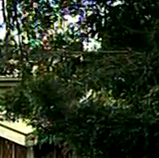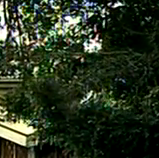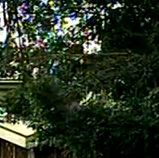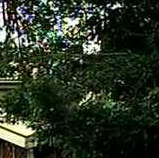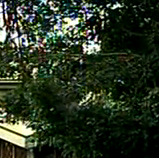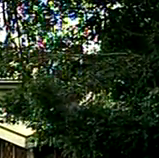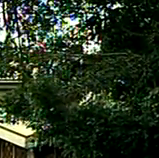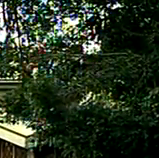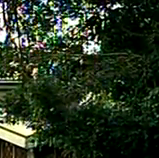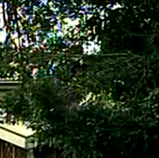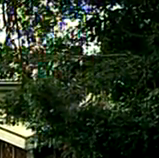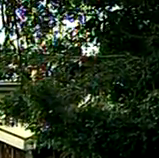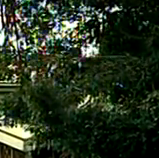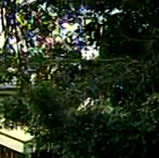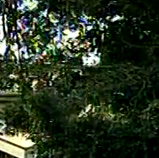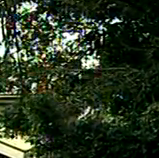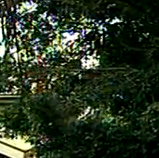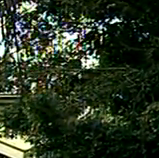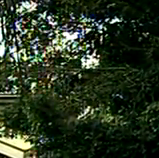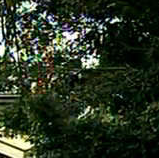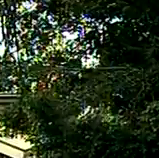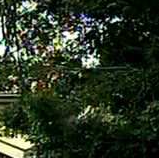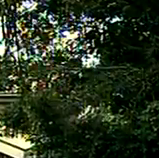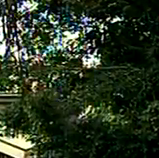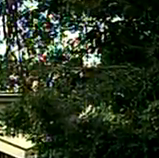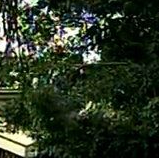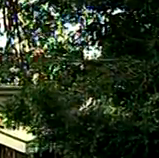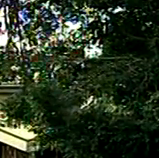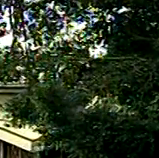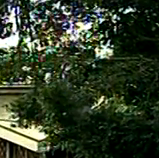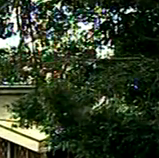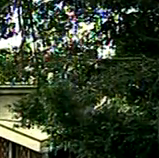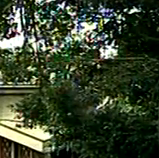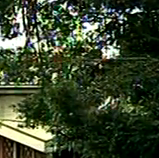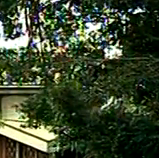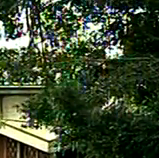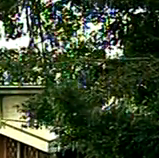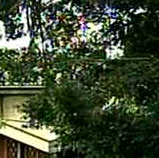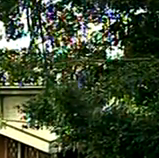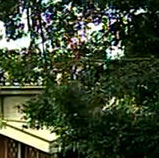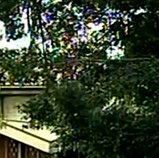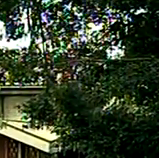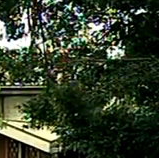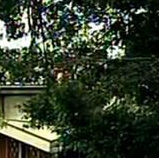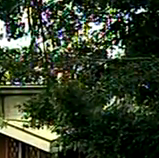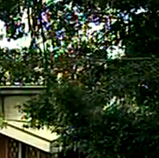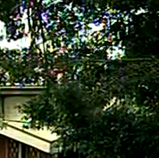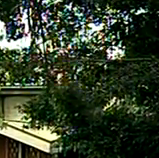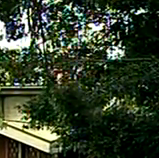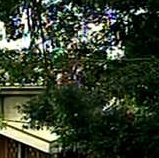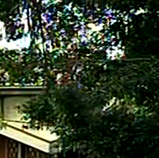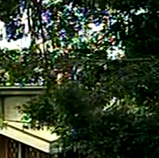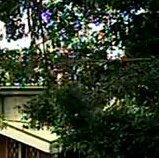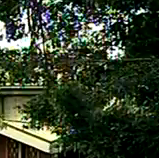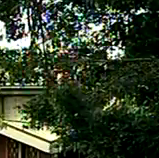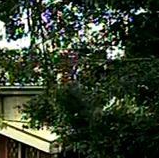corruption. You told bring this form, somebody delays, tomorrow he tells you to do this, so that you really waste your time until you get that